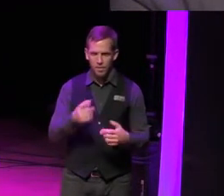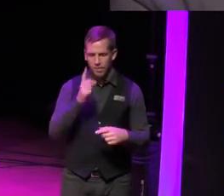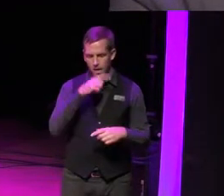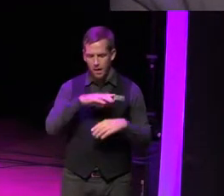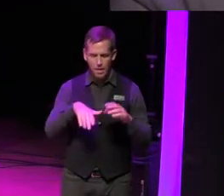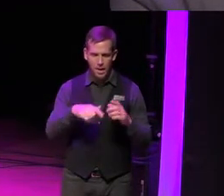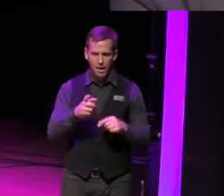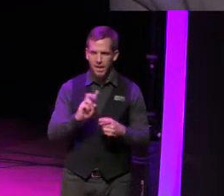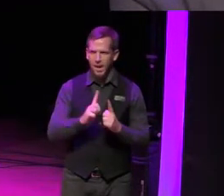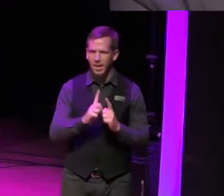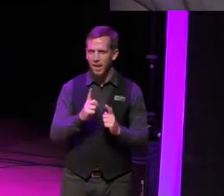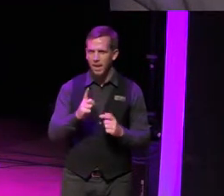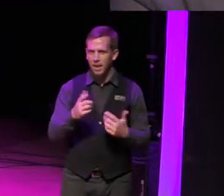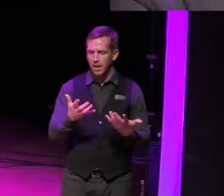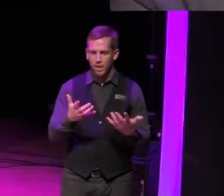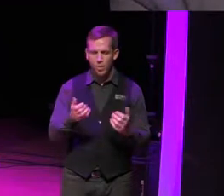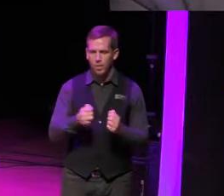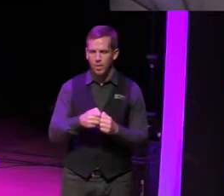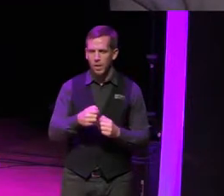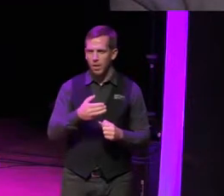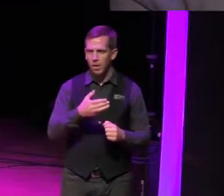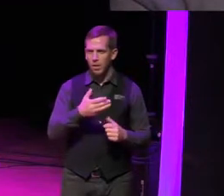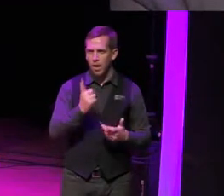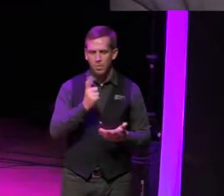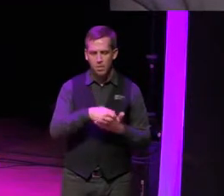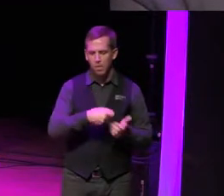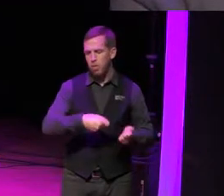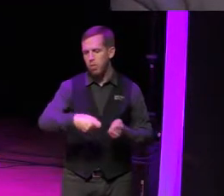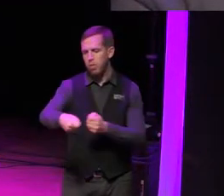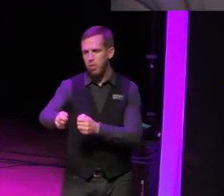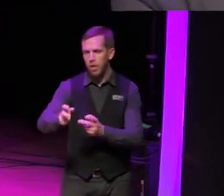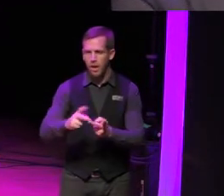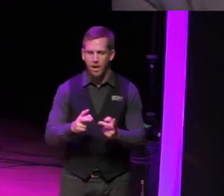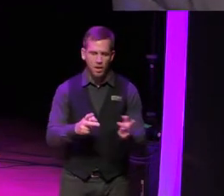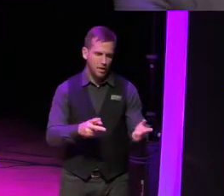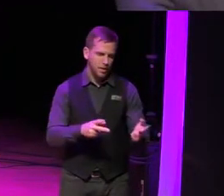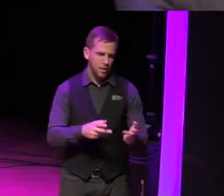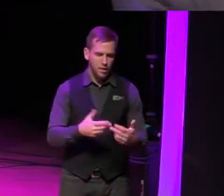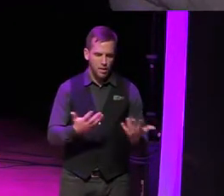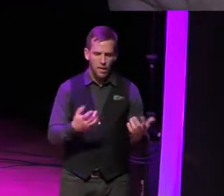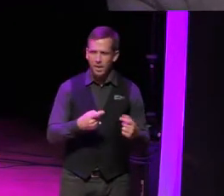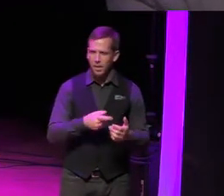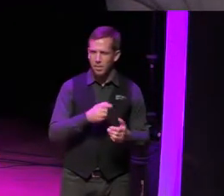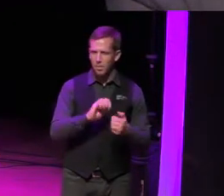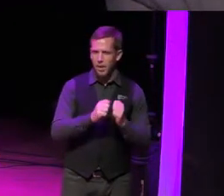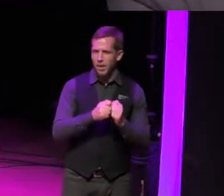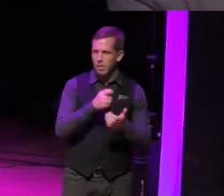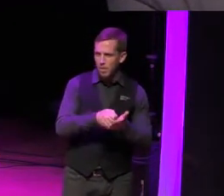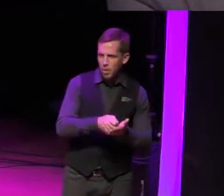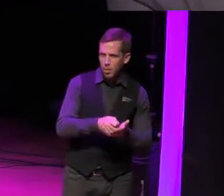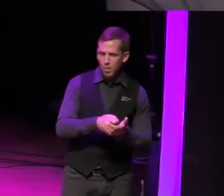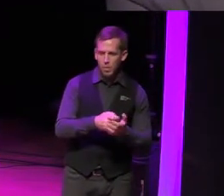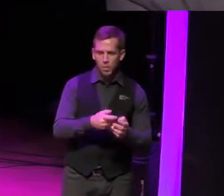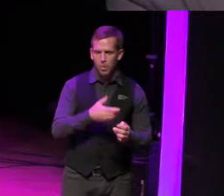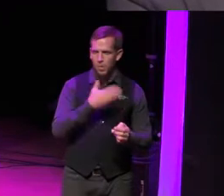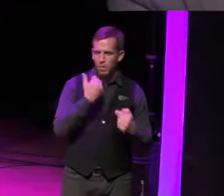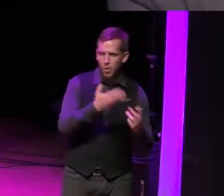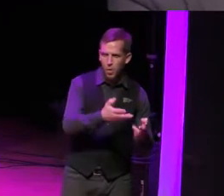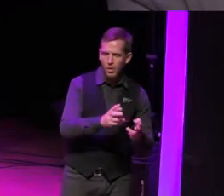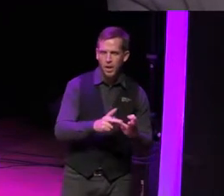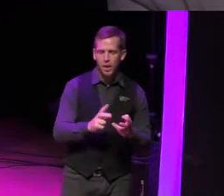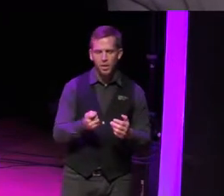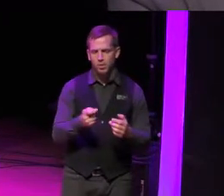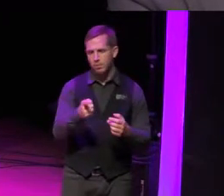her RDP house or social house was not given on time, or her electricity was switched